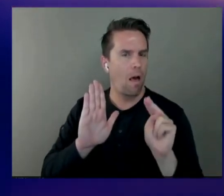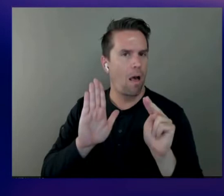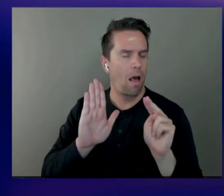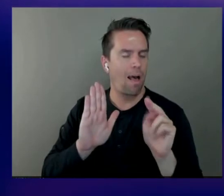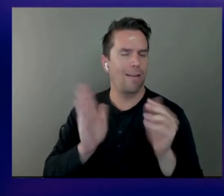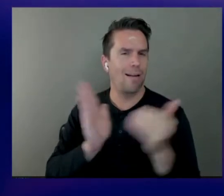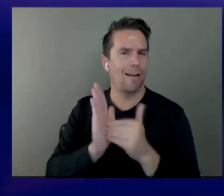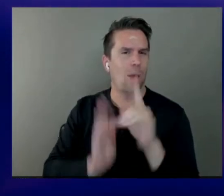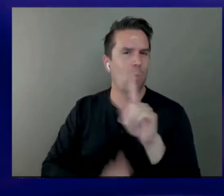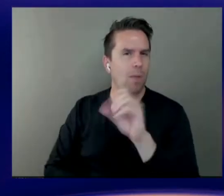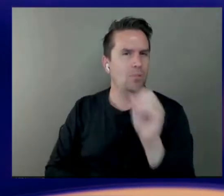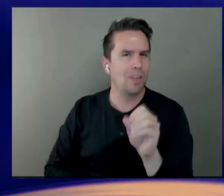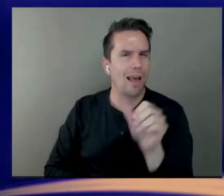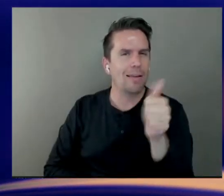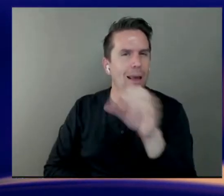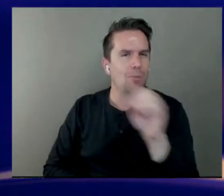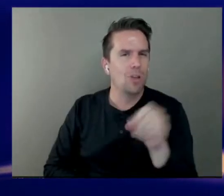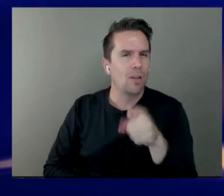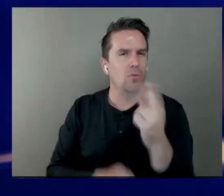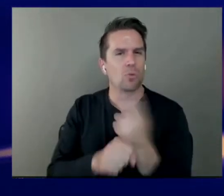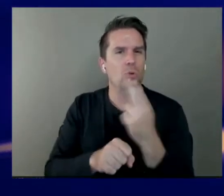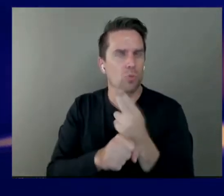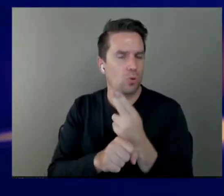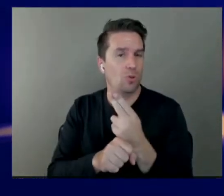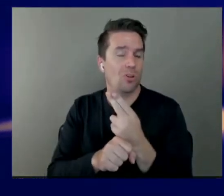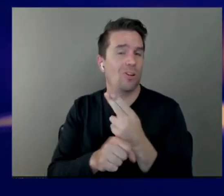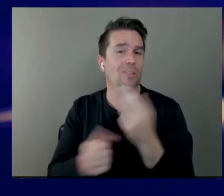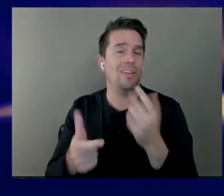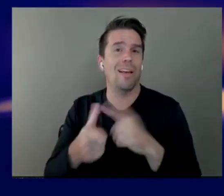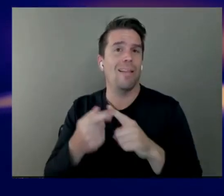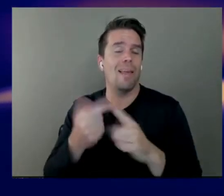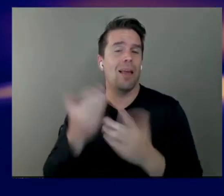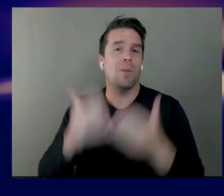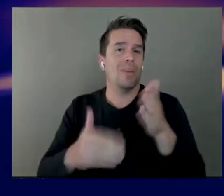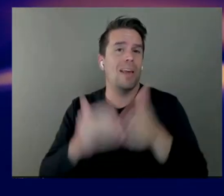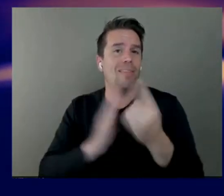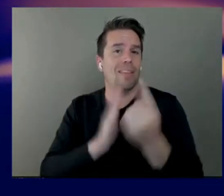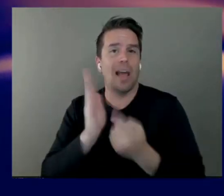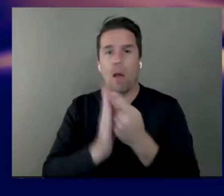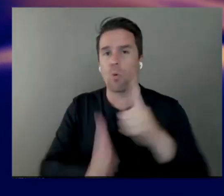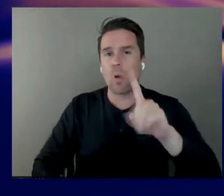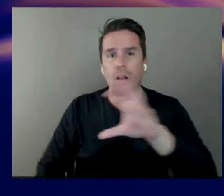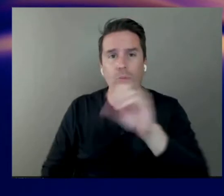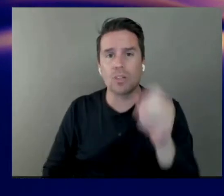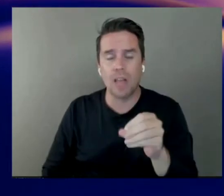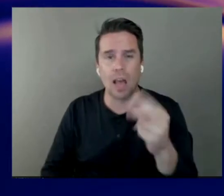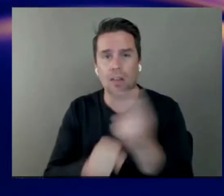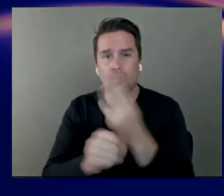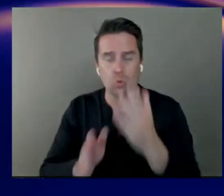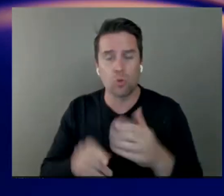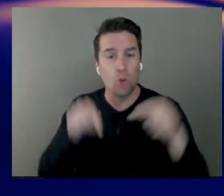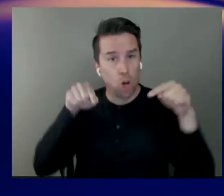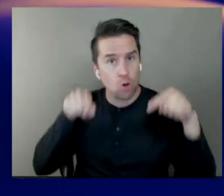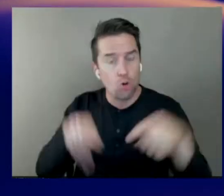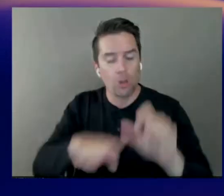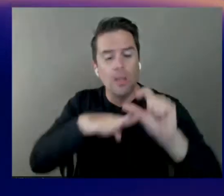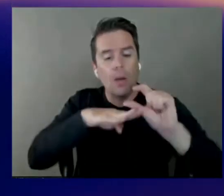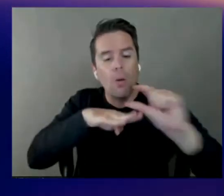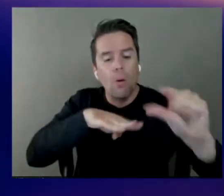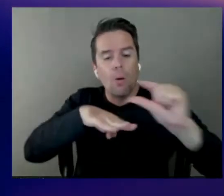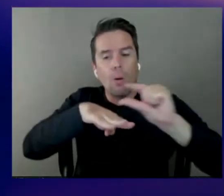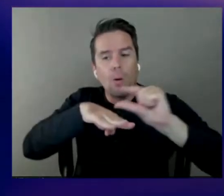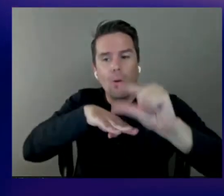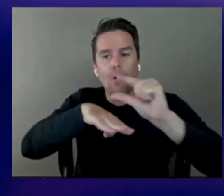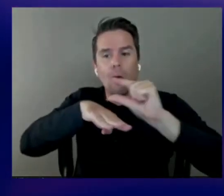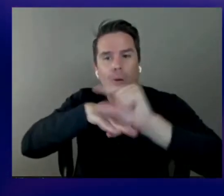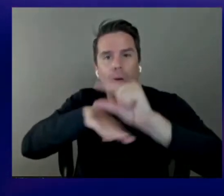users, 10% of your users. By the end of the hour, maybe it's for 100% of your users. And all along the way, you're measuring what does that look like for users? Are